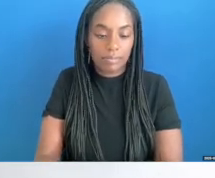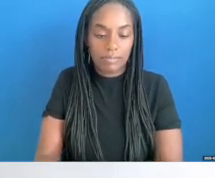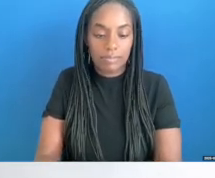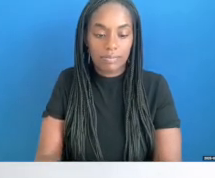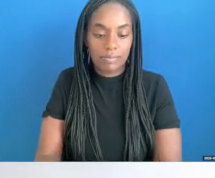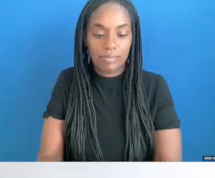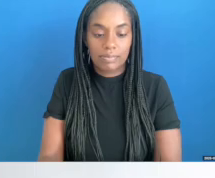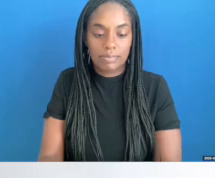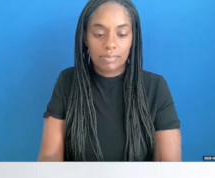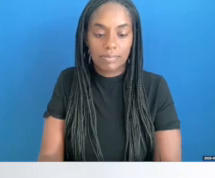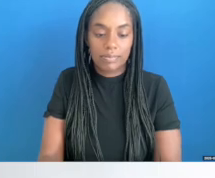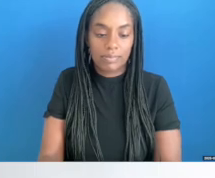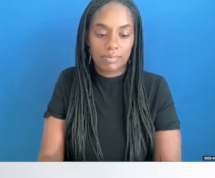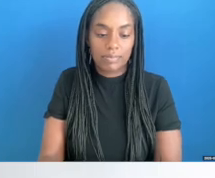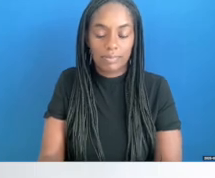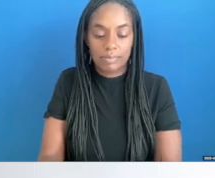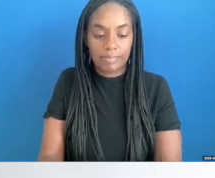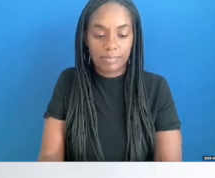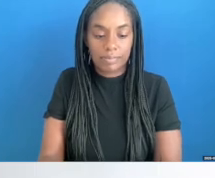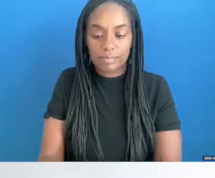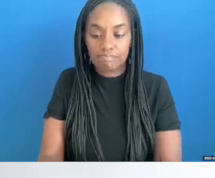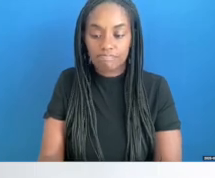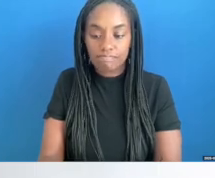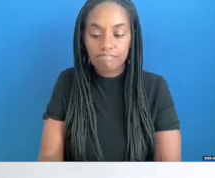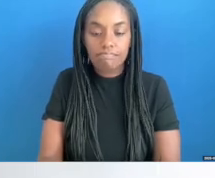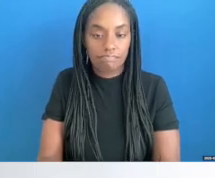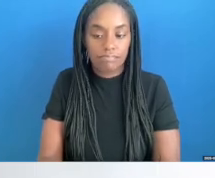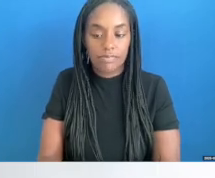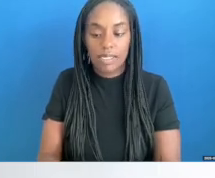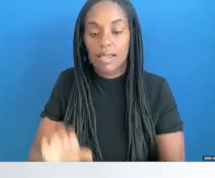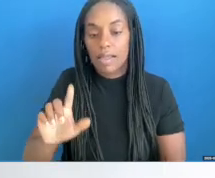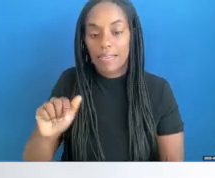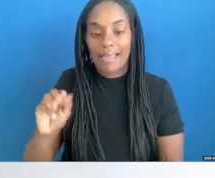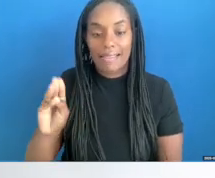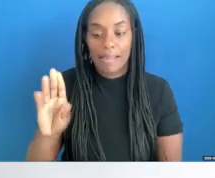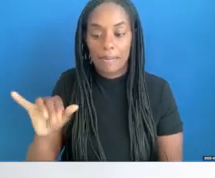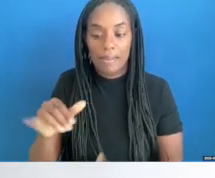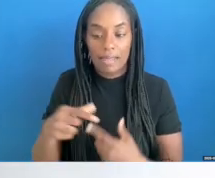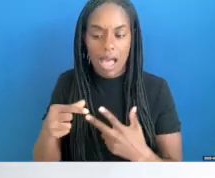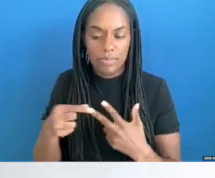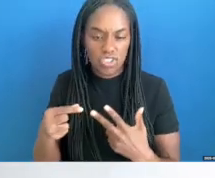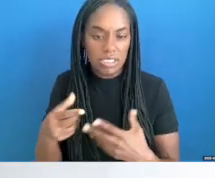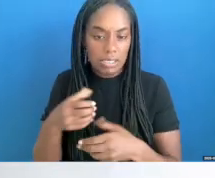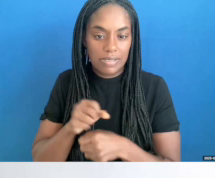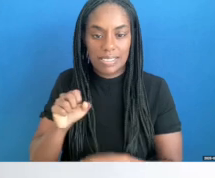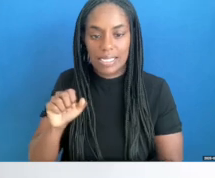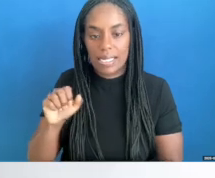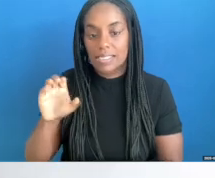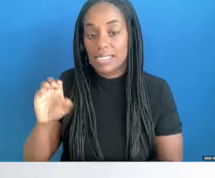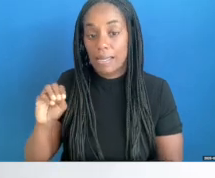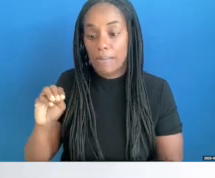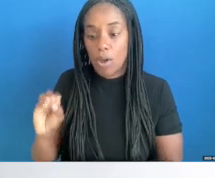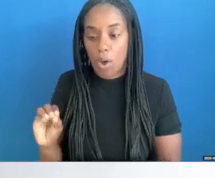So while the clean mobility options or CMO hasn't been allocated funding for